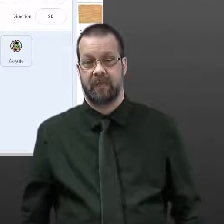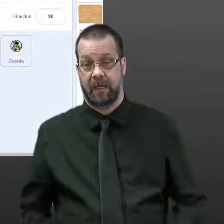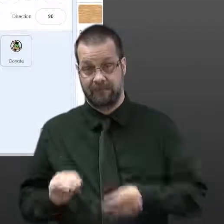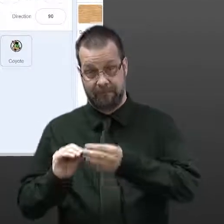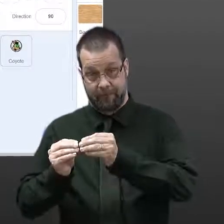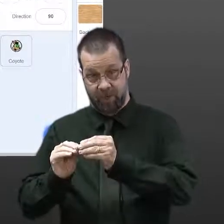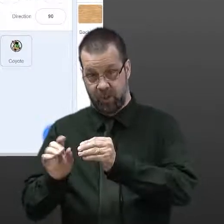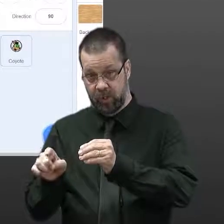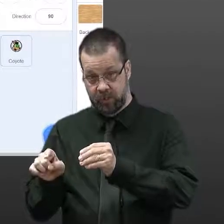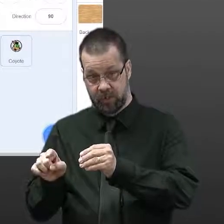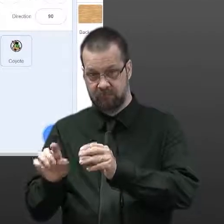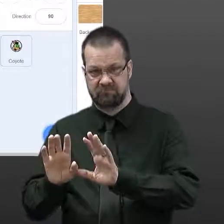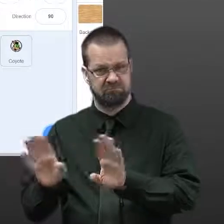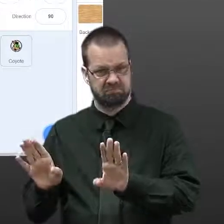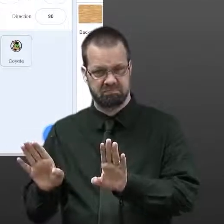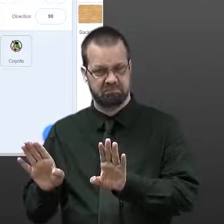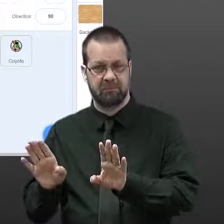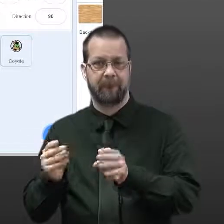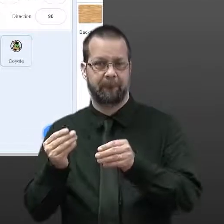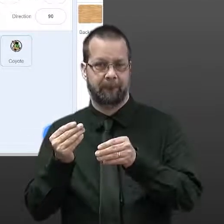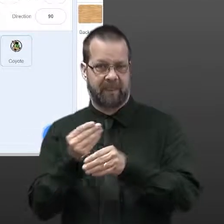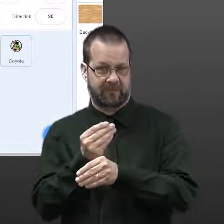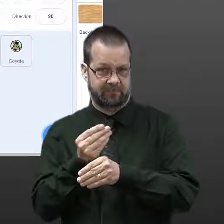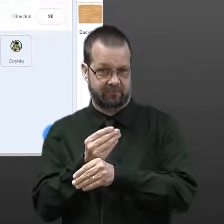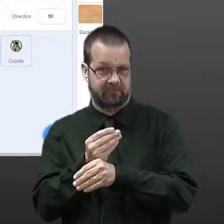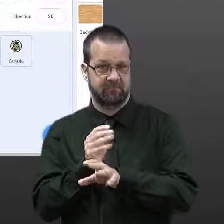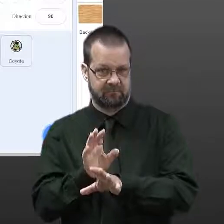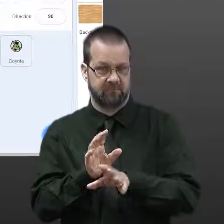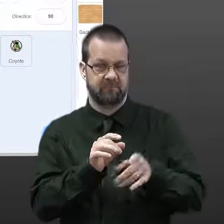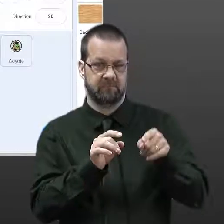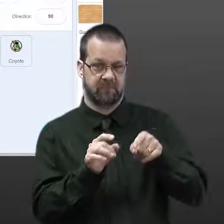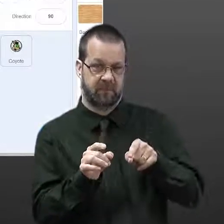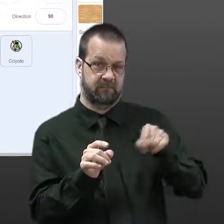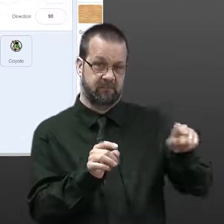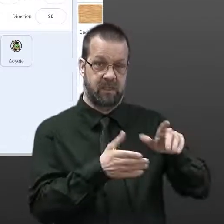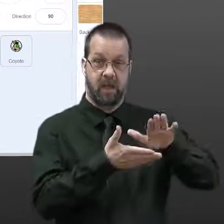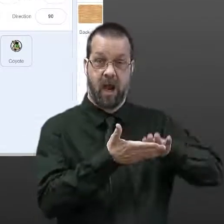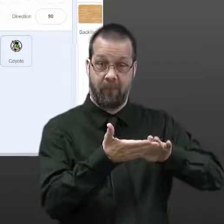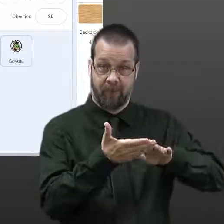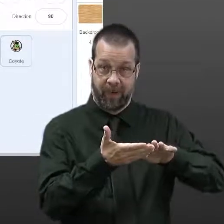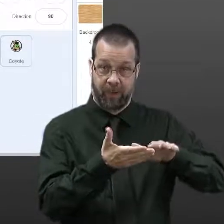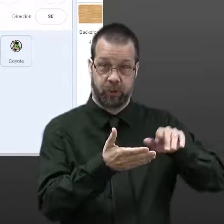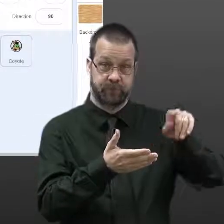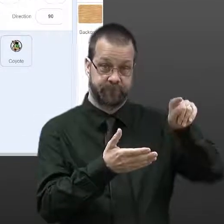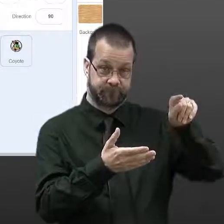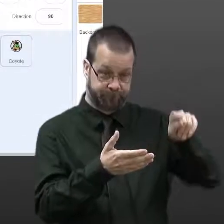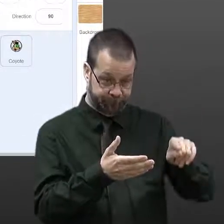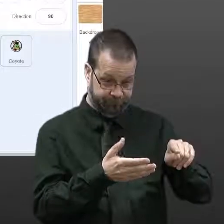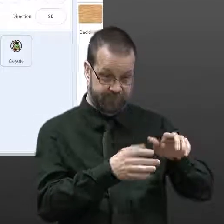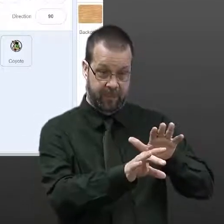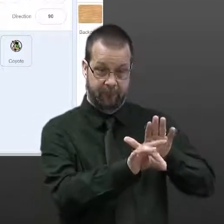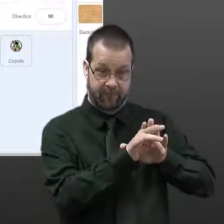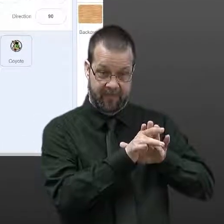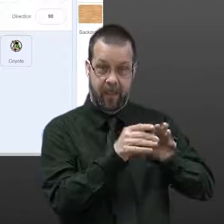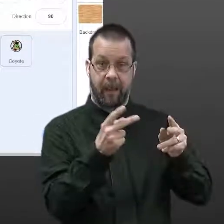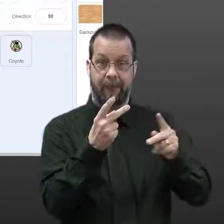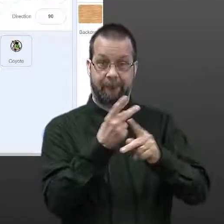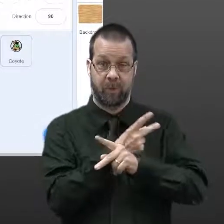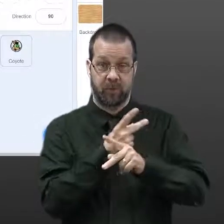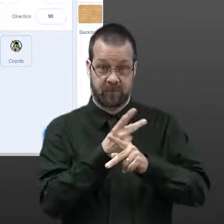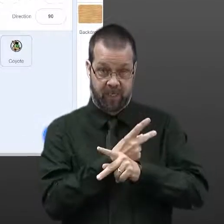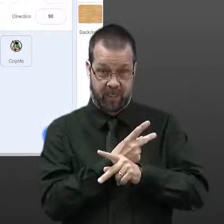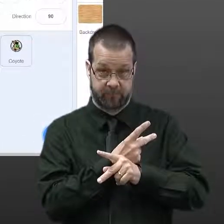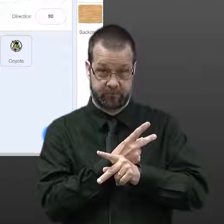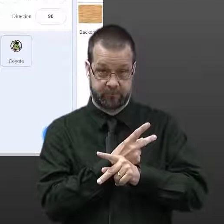And instead of typing a number in here, we're going to do a little bit of math. So in operators, we are going to grab